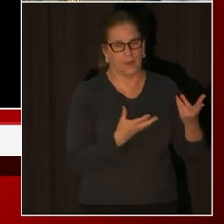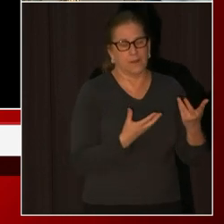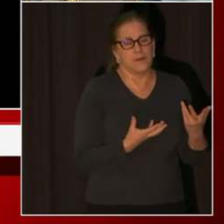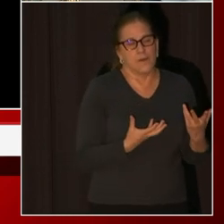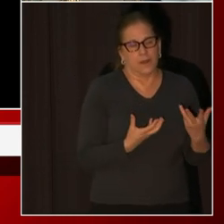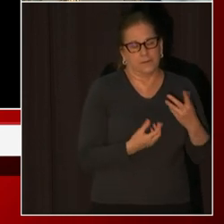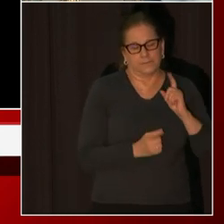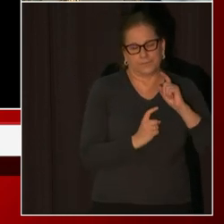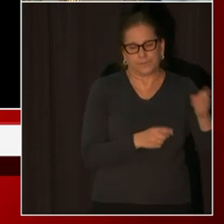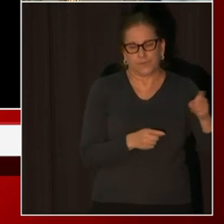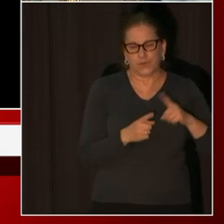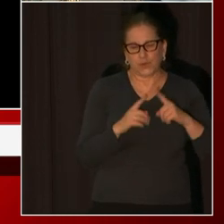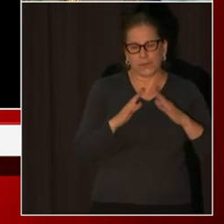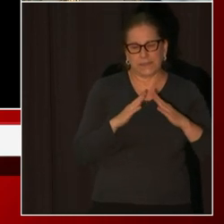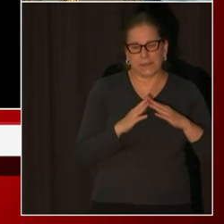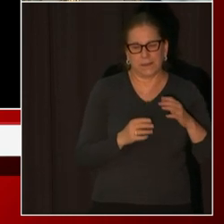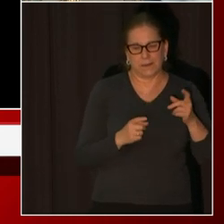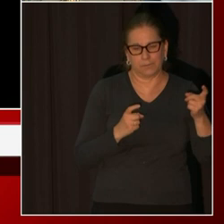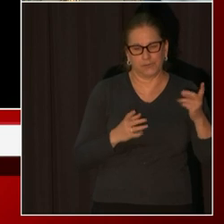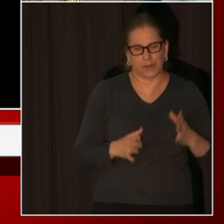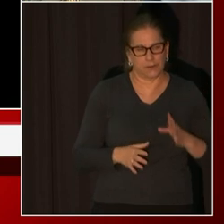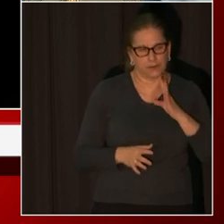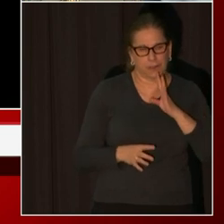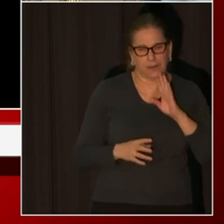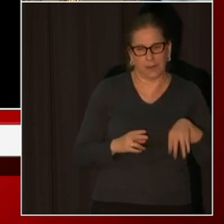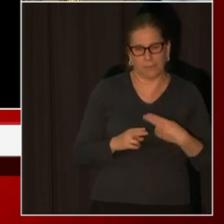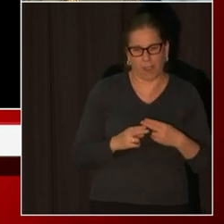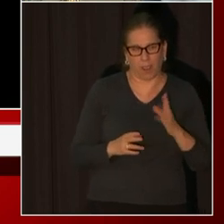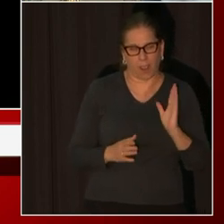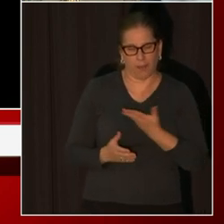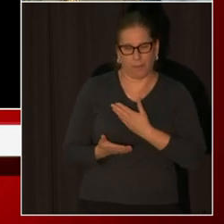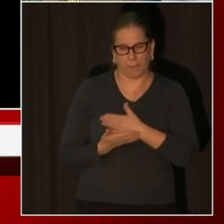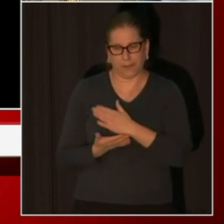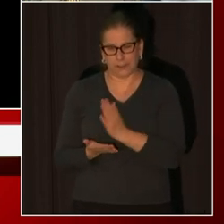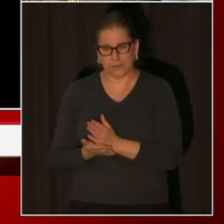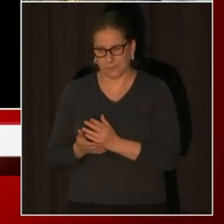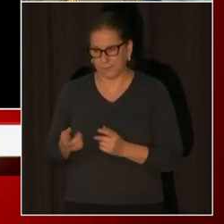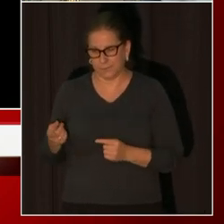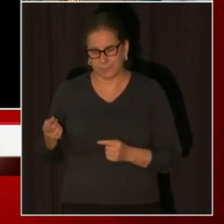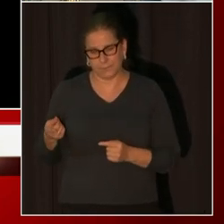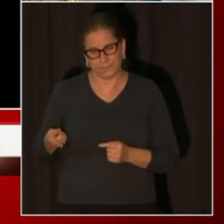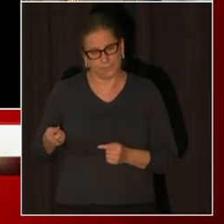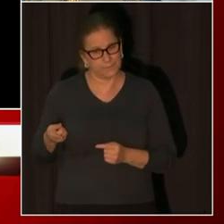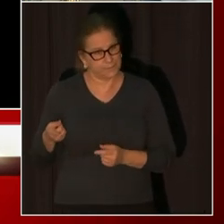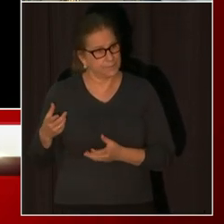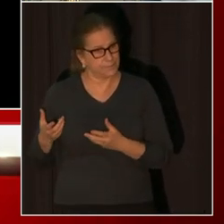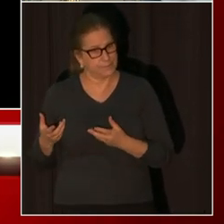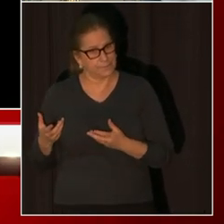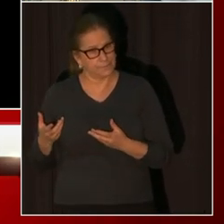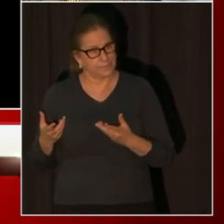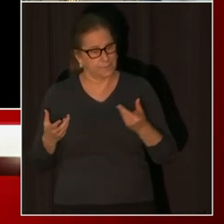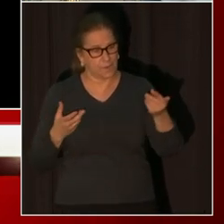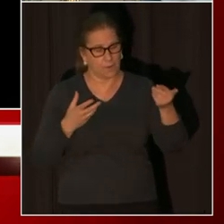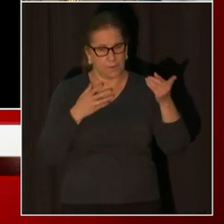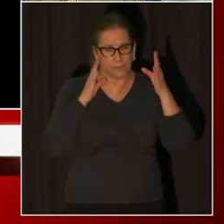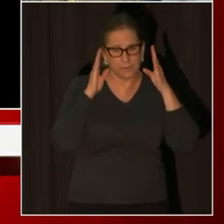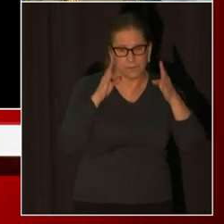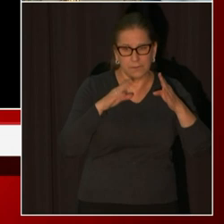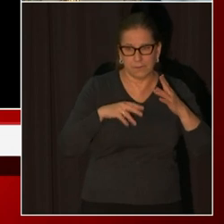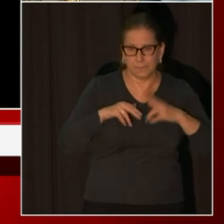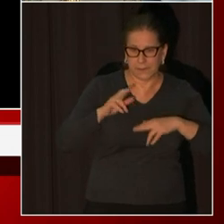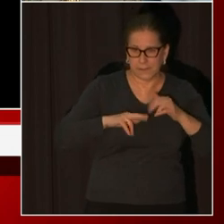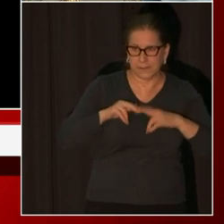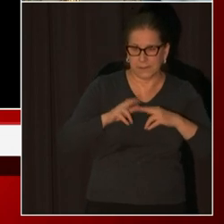have been very fortunate in our city to build the type of strong reserves, the type